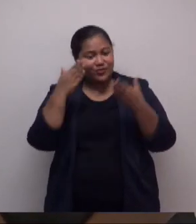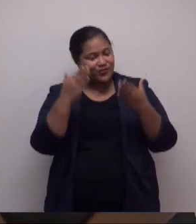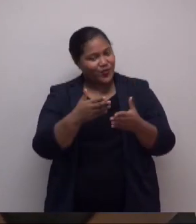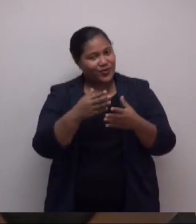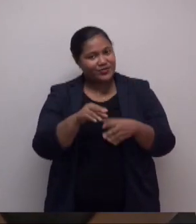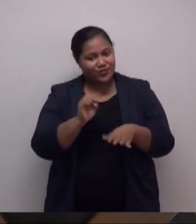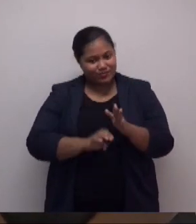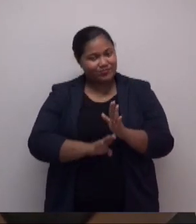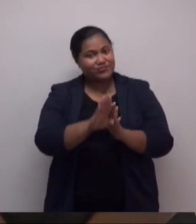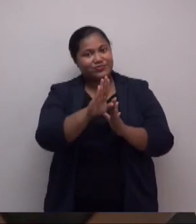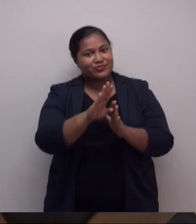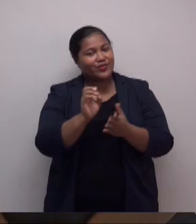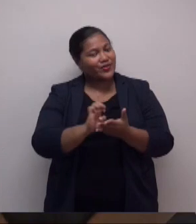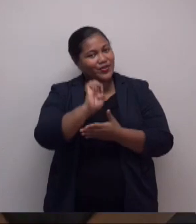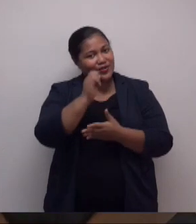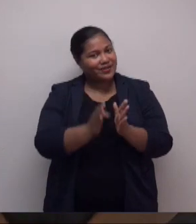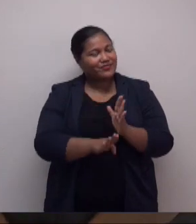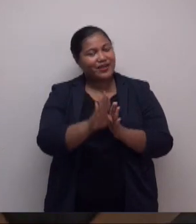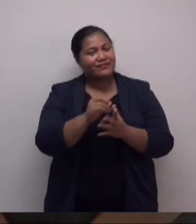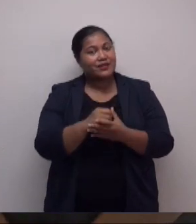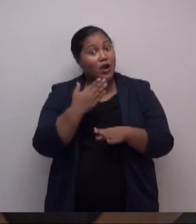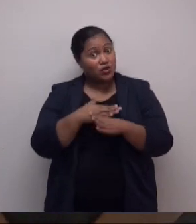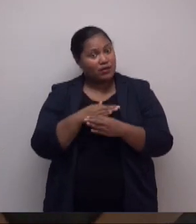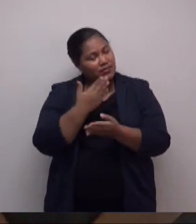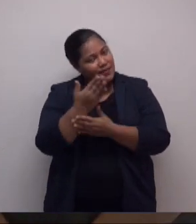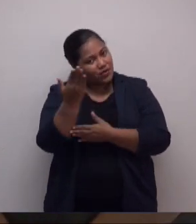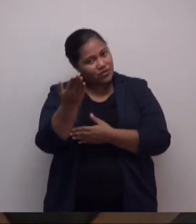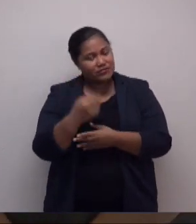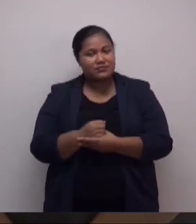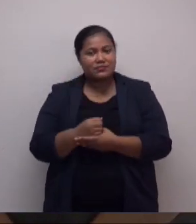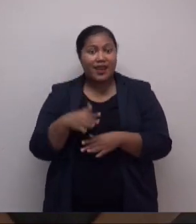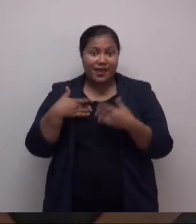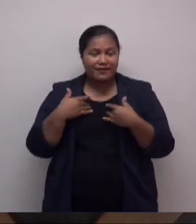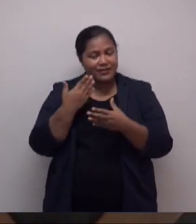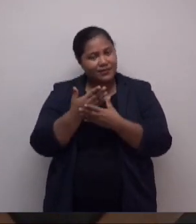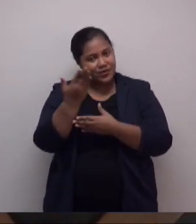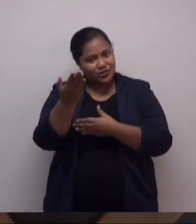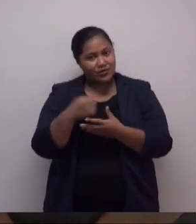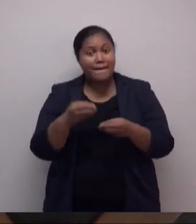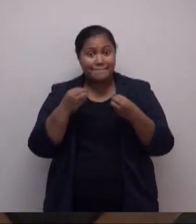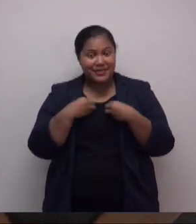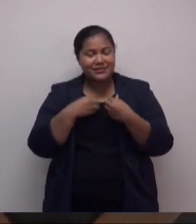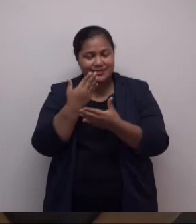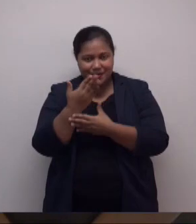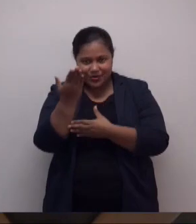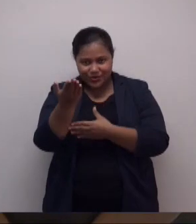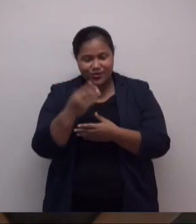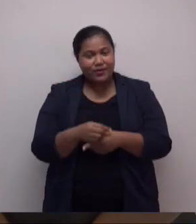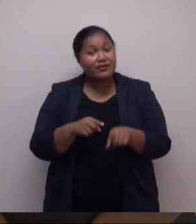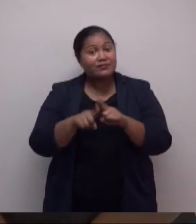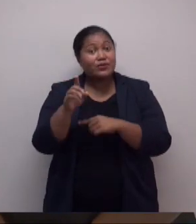recovery. Jobs depend on it. Livelihoods depend on it. Businesses depend on it. Most of